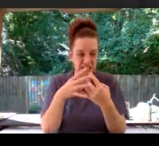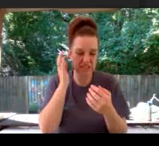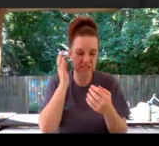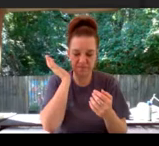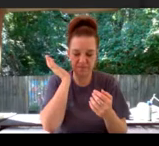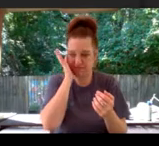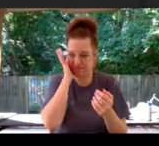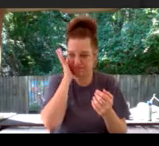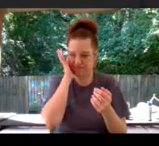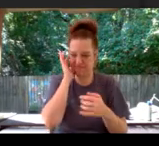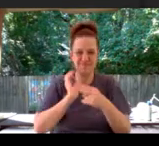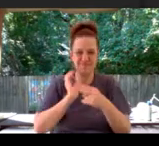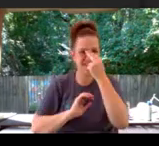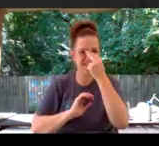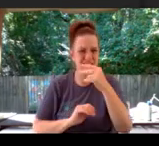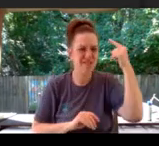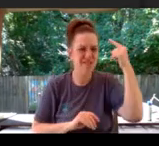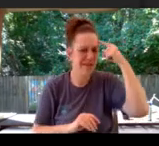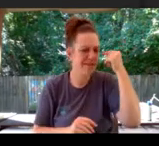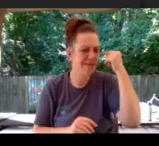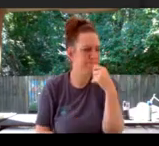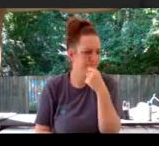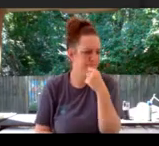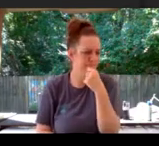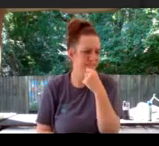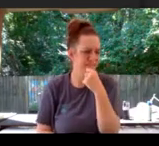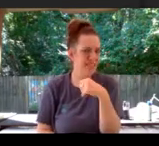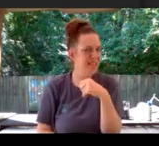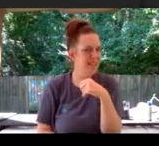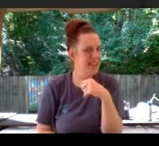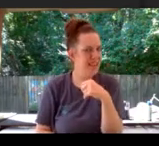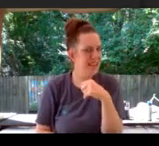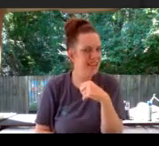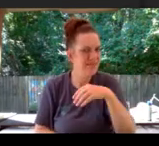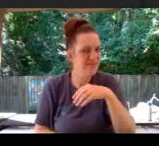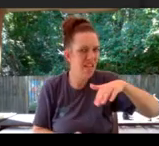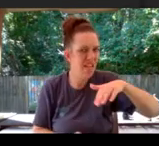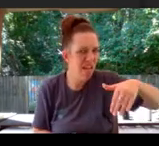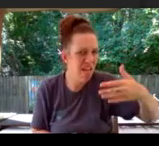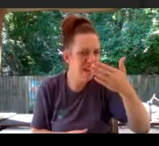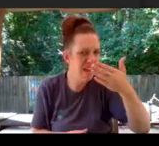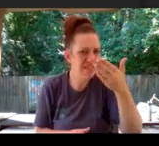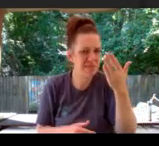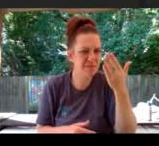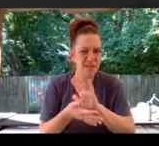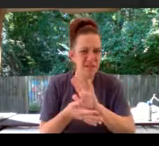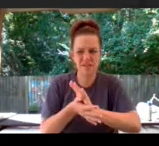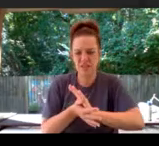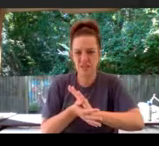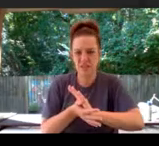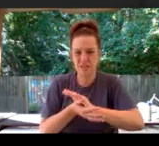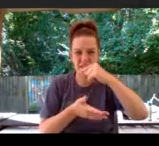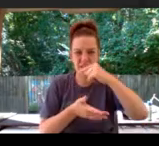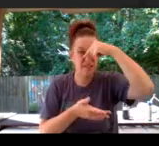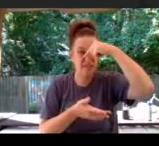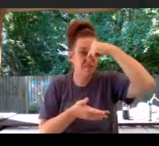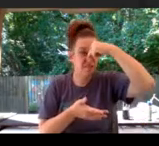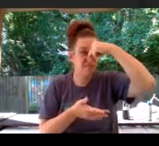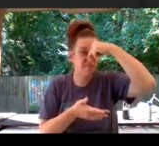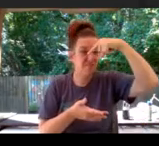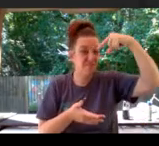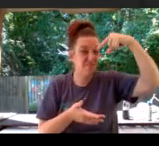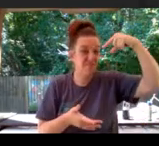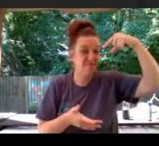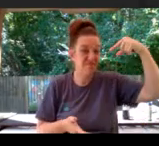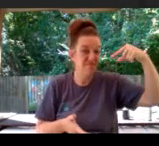Niles that he had not yet smelled Limburger cheese. He removed his clothespin